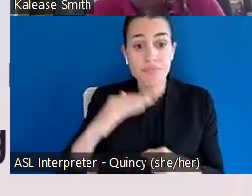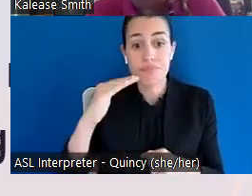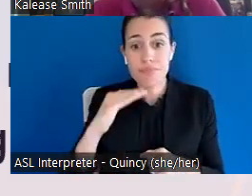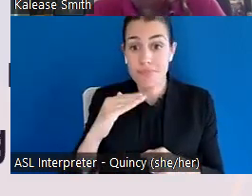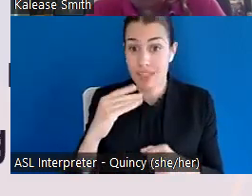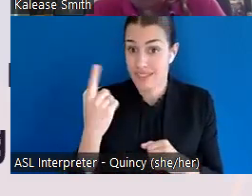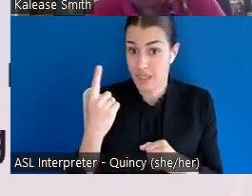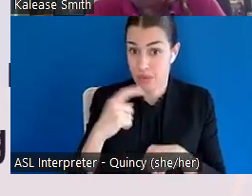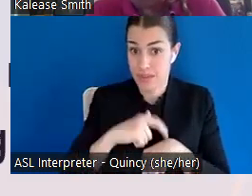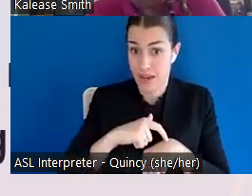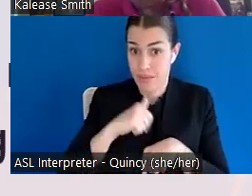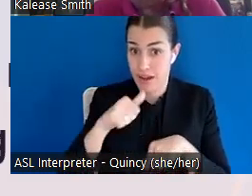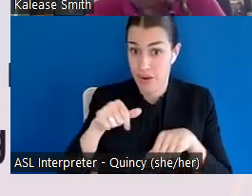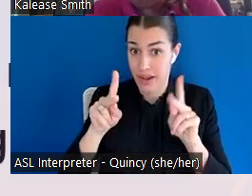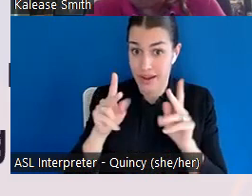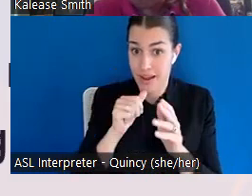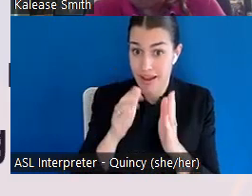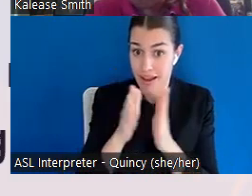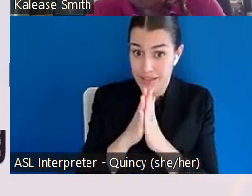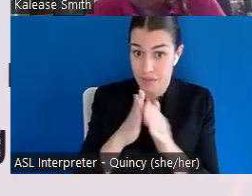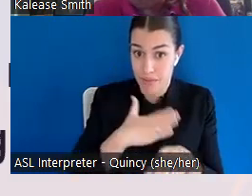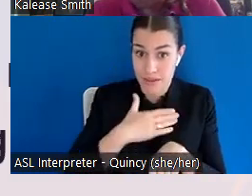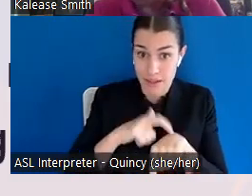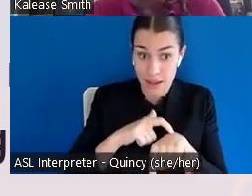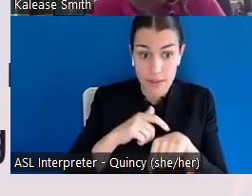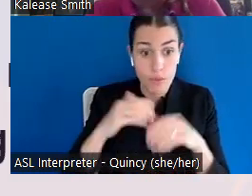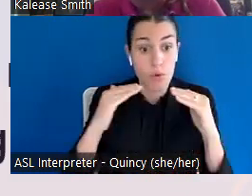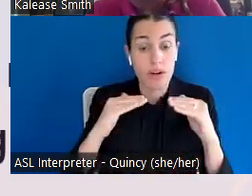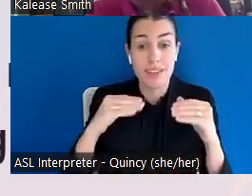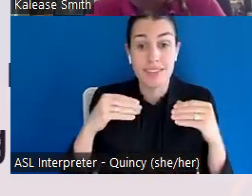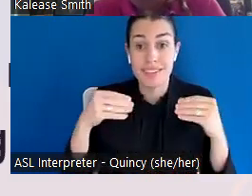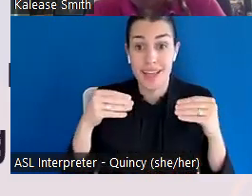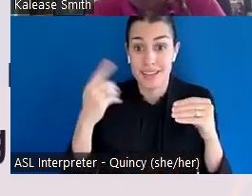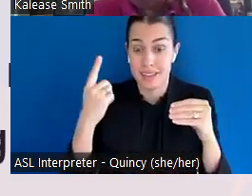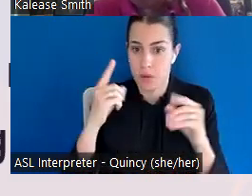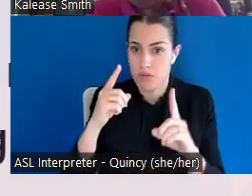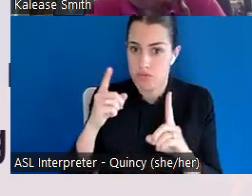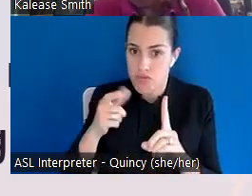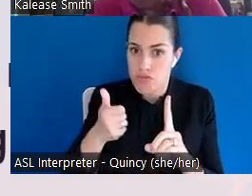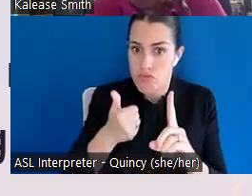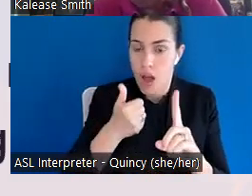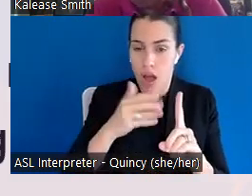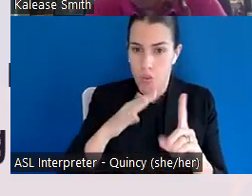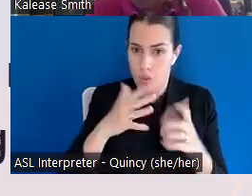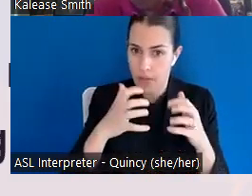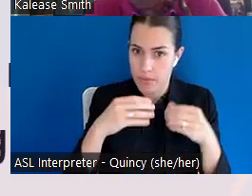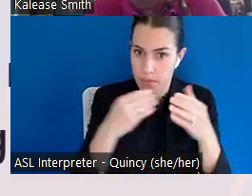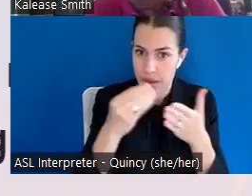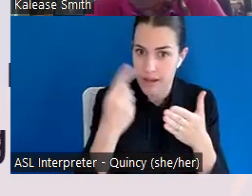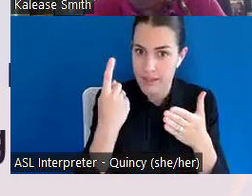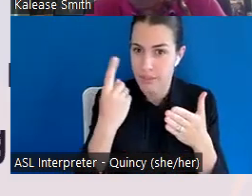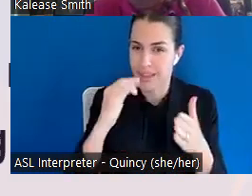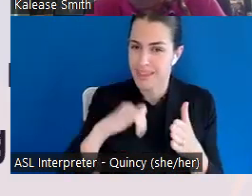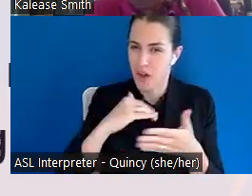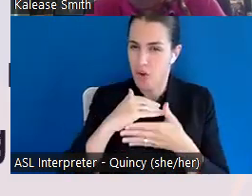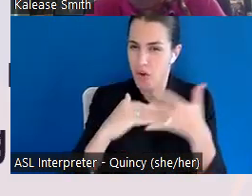with giving up. Sometimes in sales, when a salesperson keeps pestering someone to buy something. These are all examples of